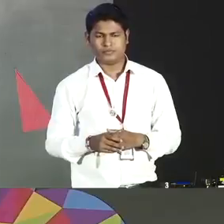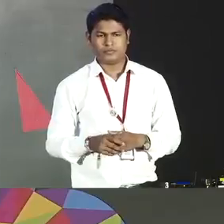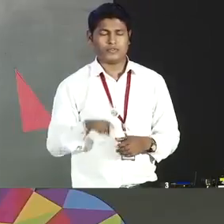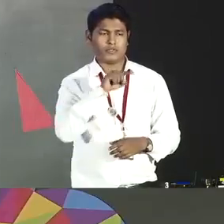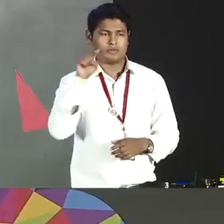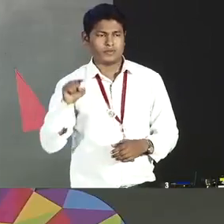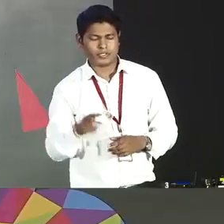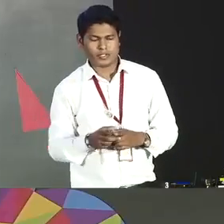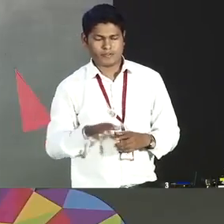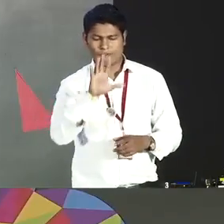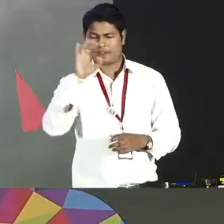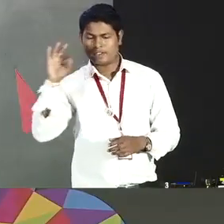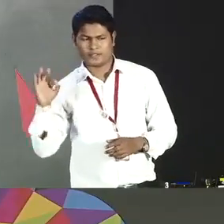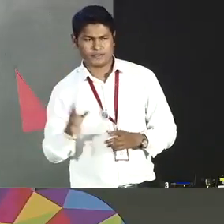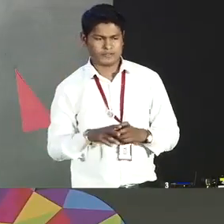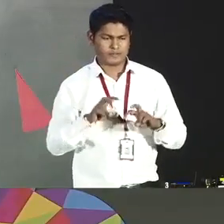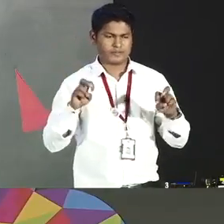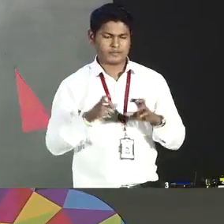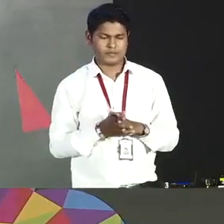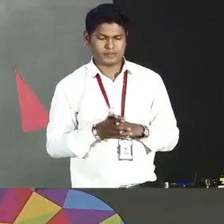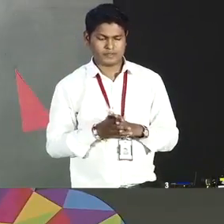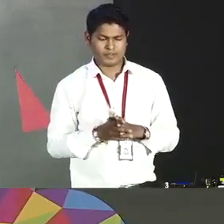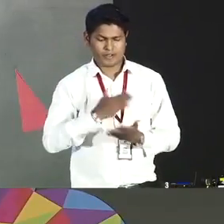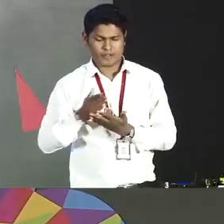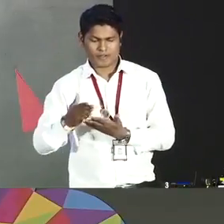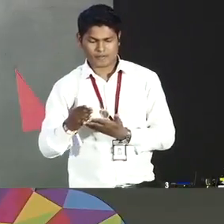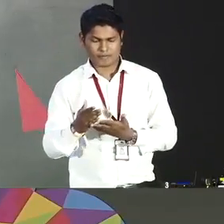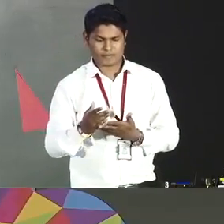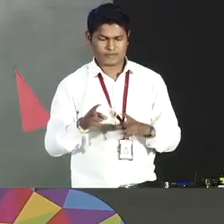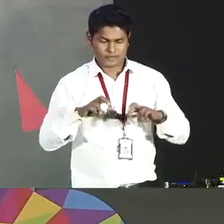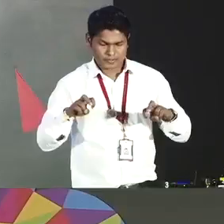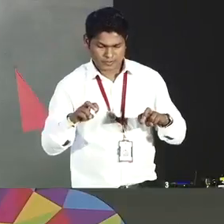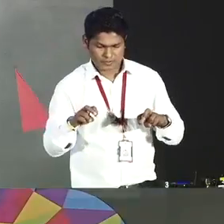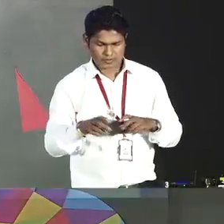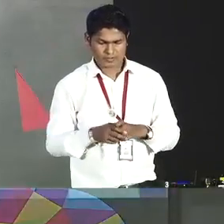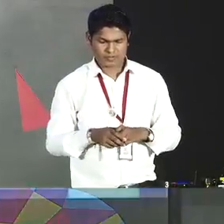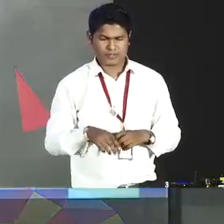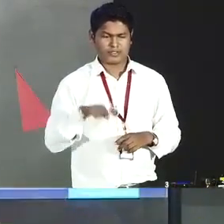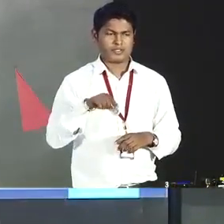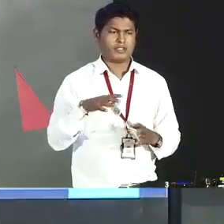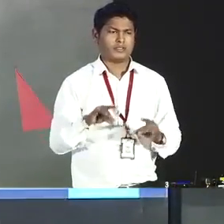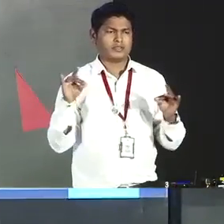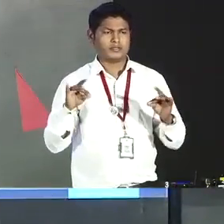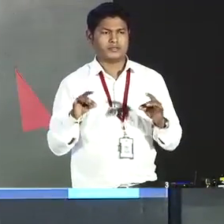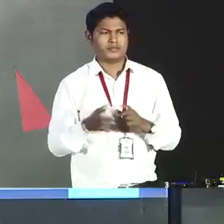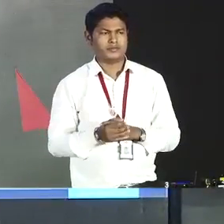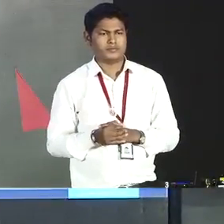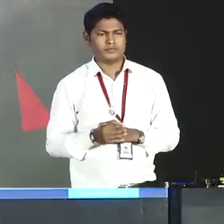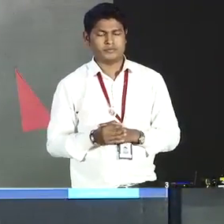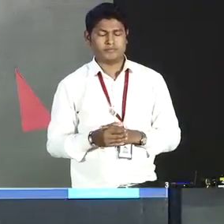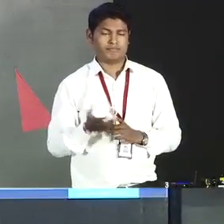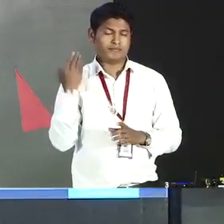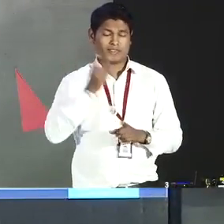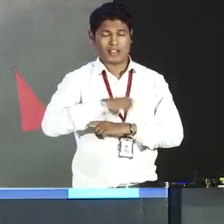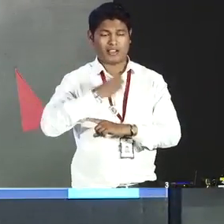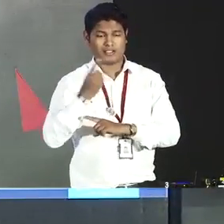the children that have conditions or have symptoms or have behaviors just like yours. And as we build the data set and